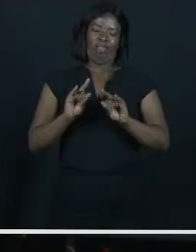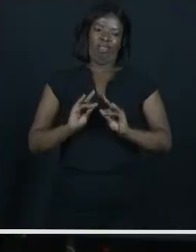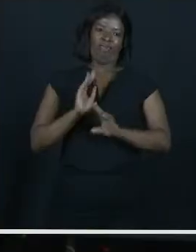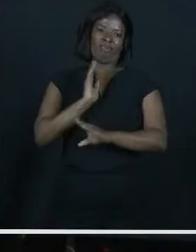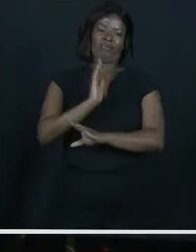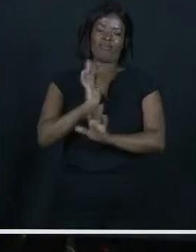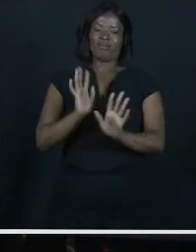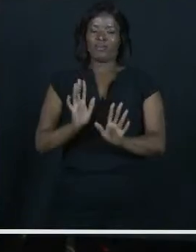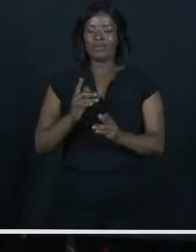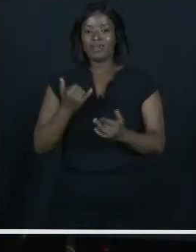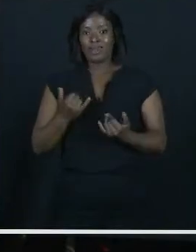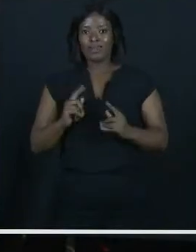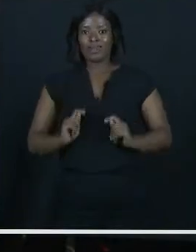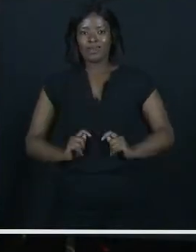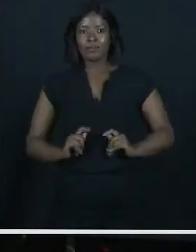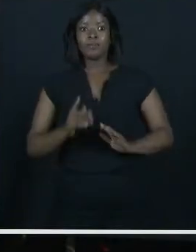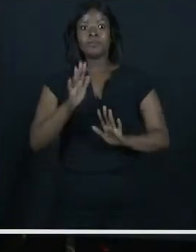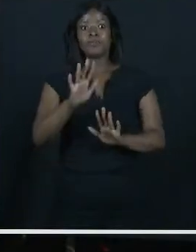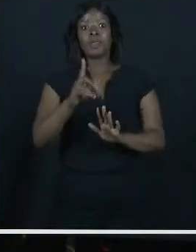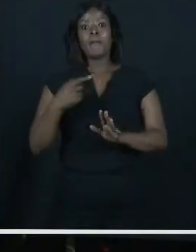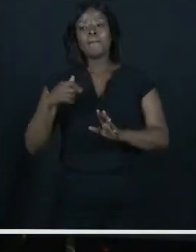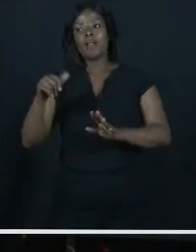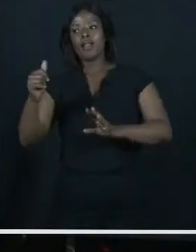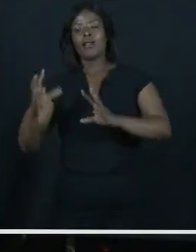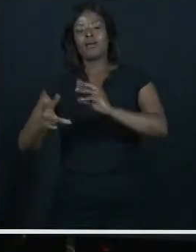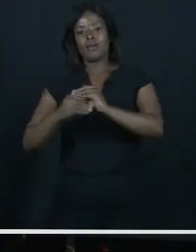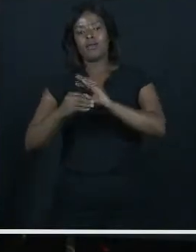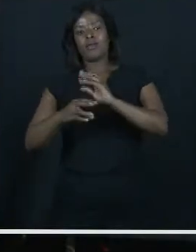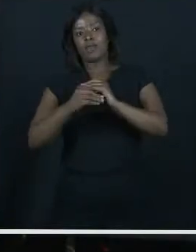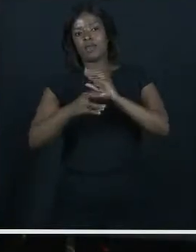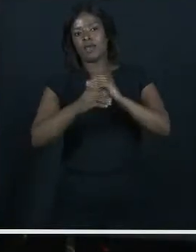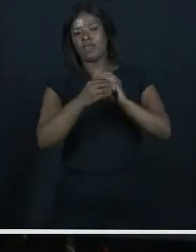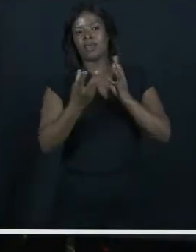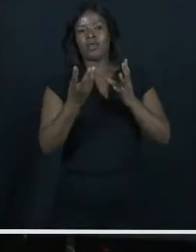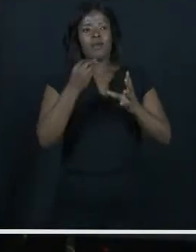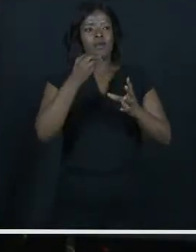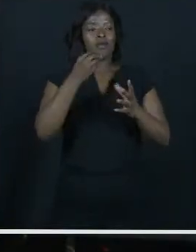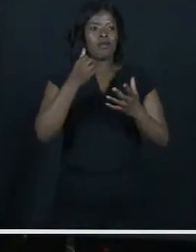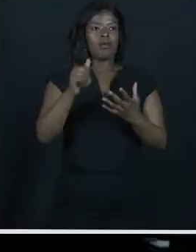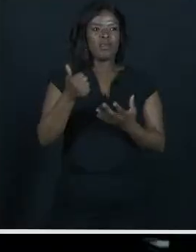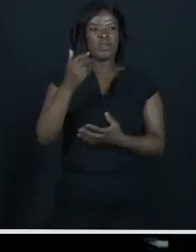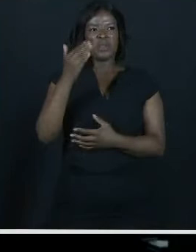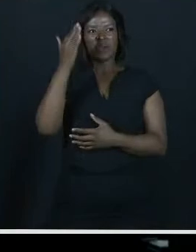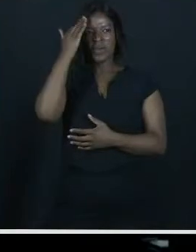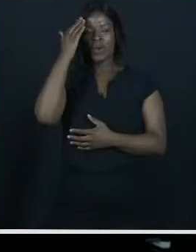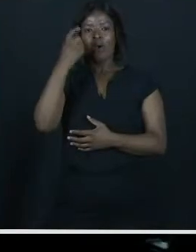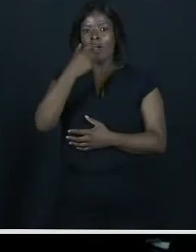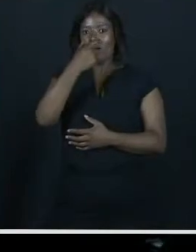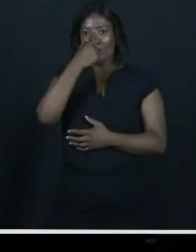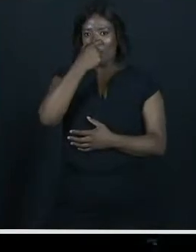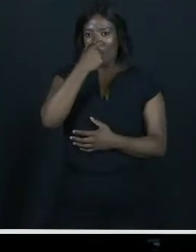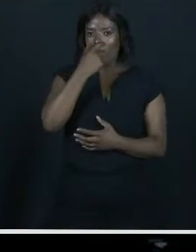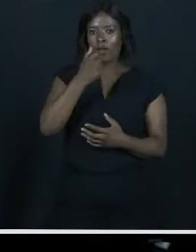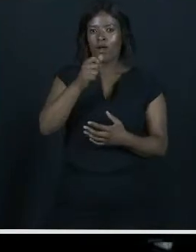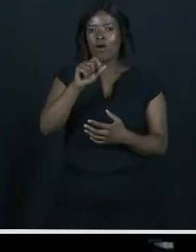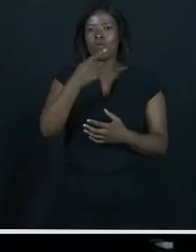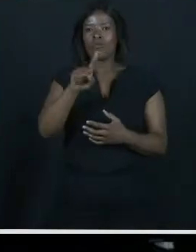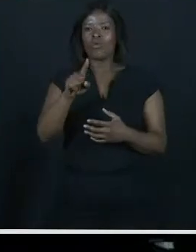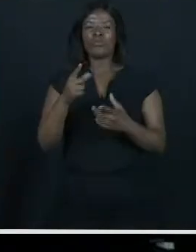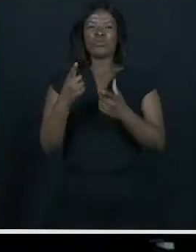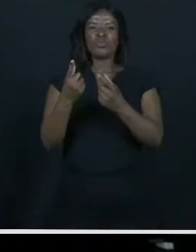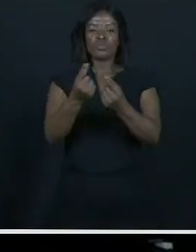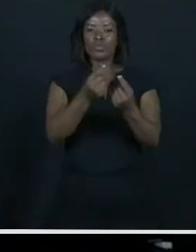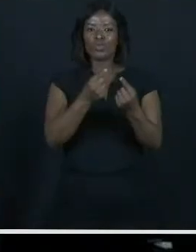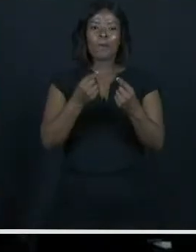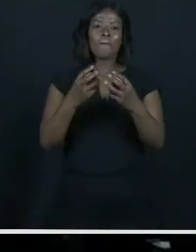So we have included them, and we also note the fact that the President has been doing quite a lot of work on generation equality, which is a